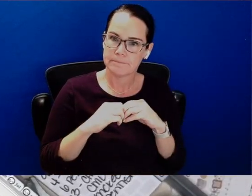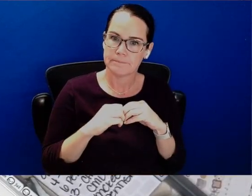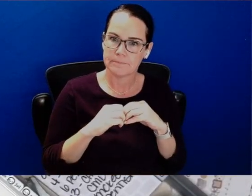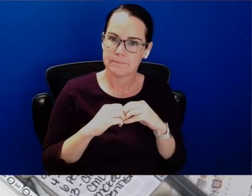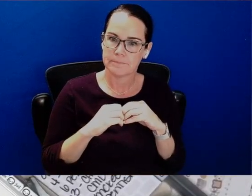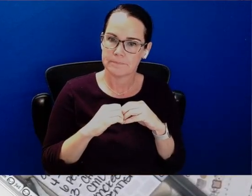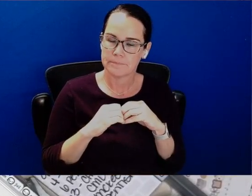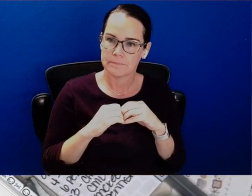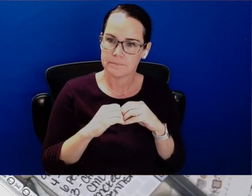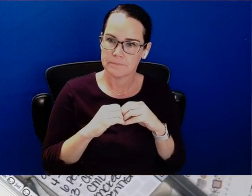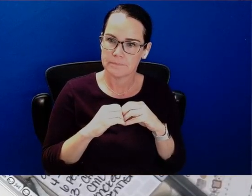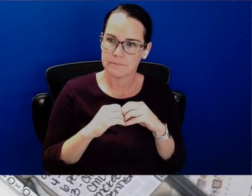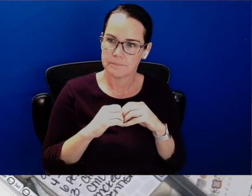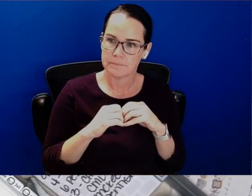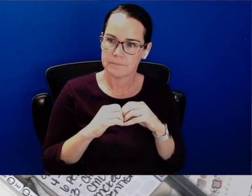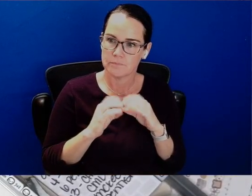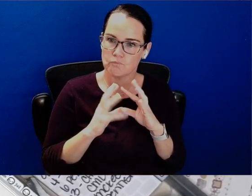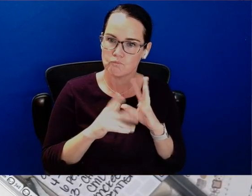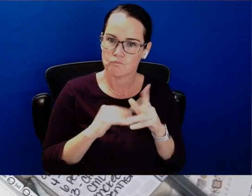And